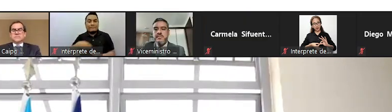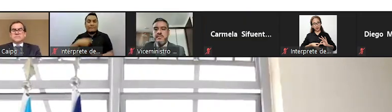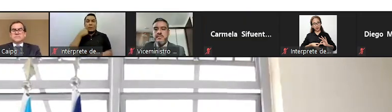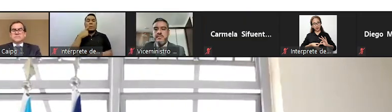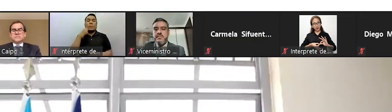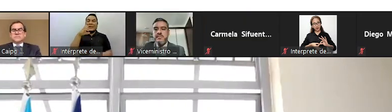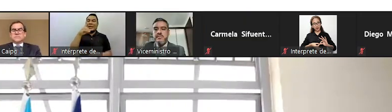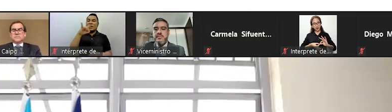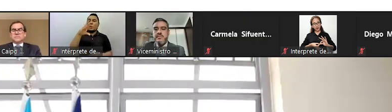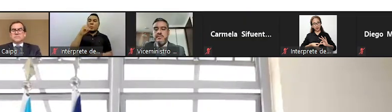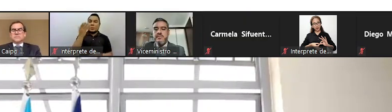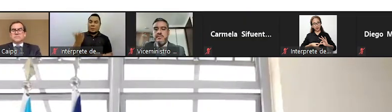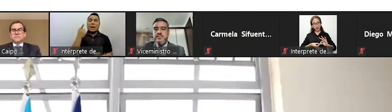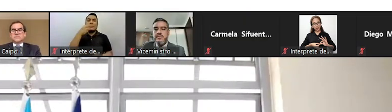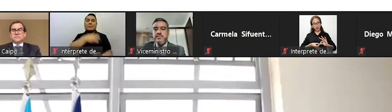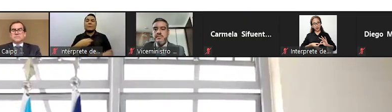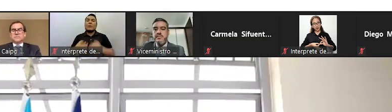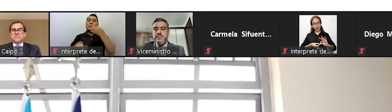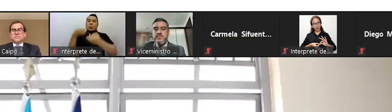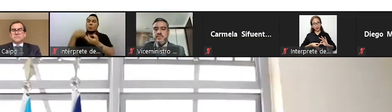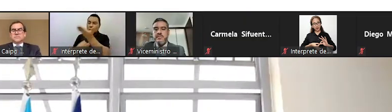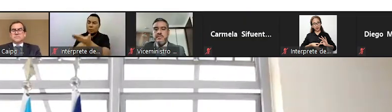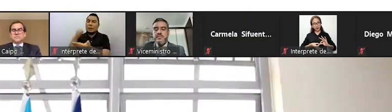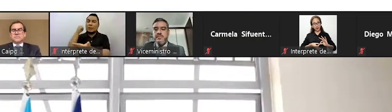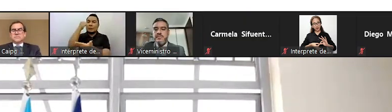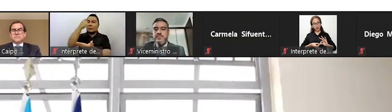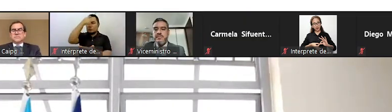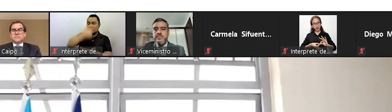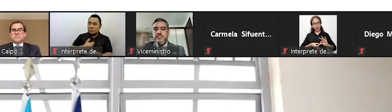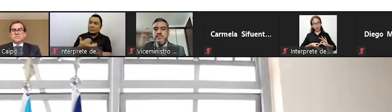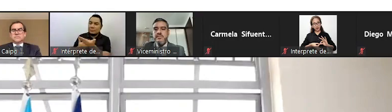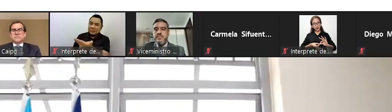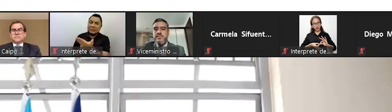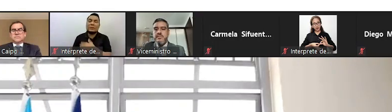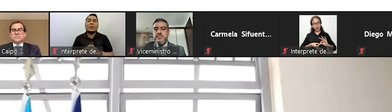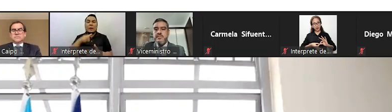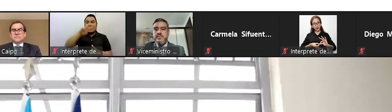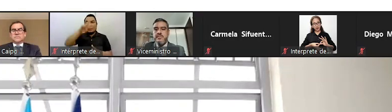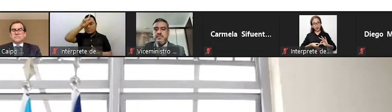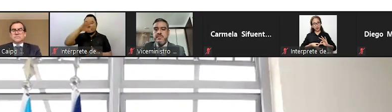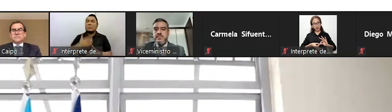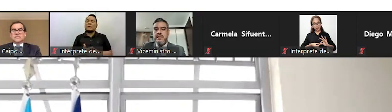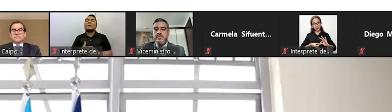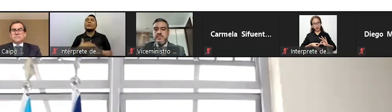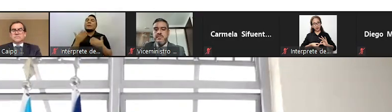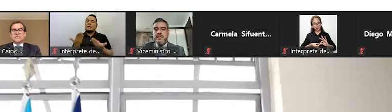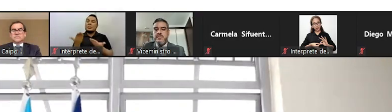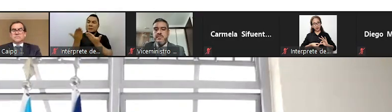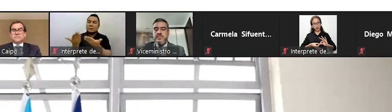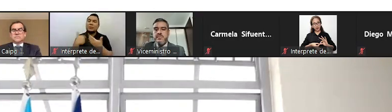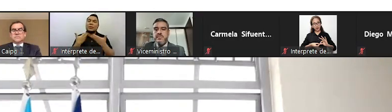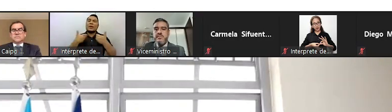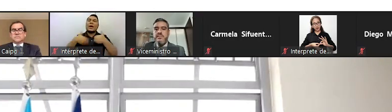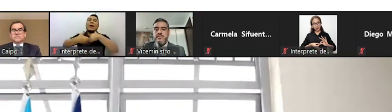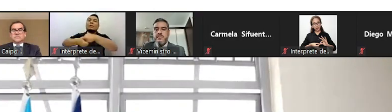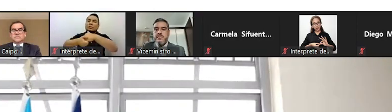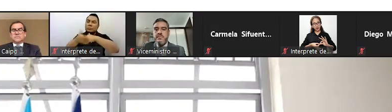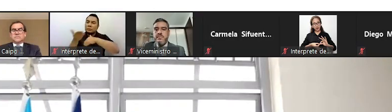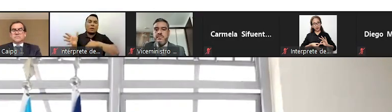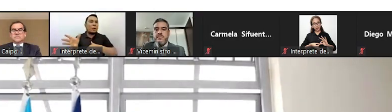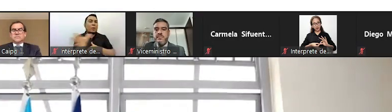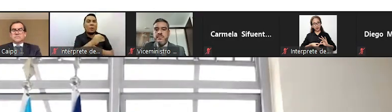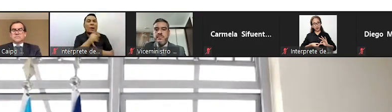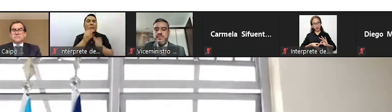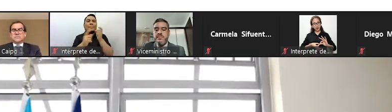mr ministeria eduardo minister of justice and human rights in peru i would like